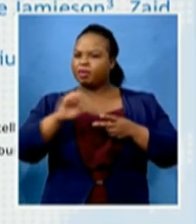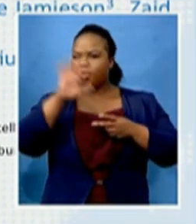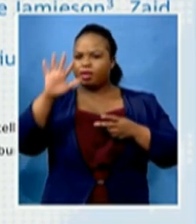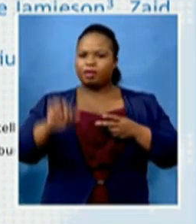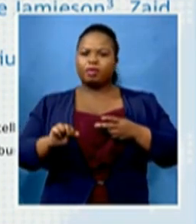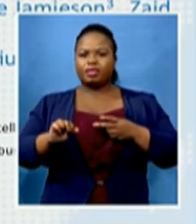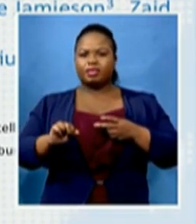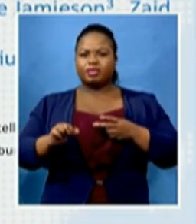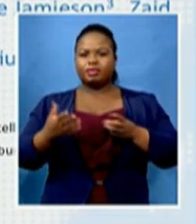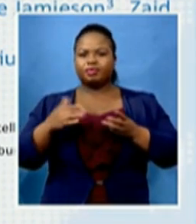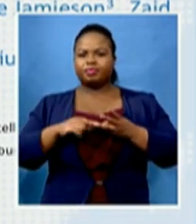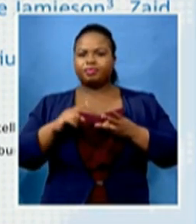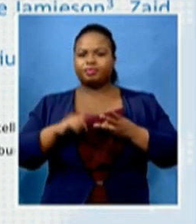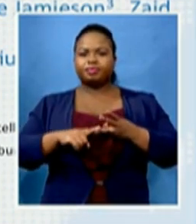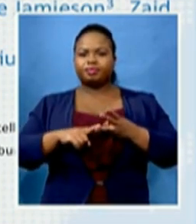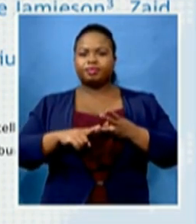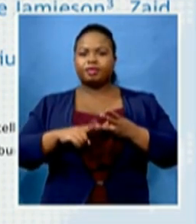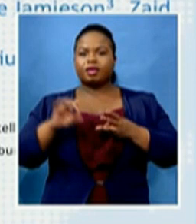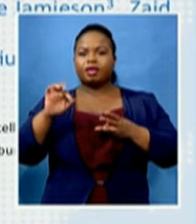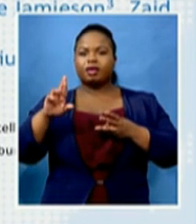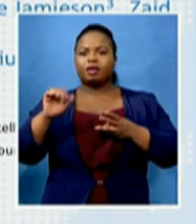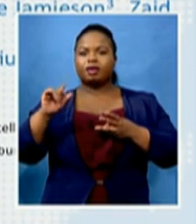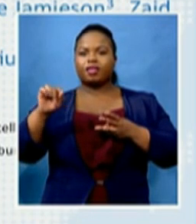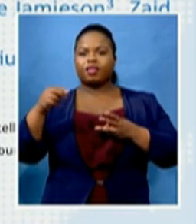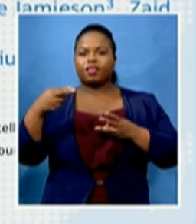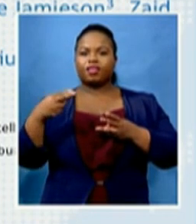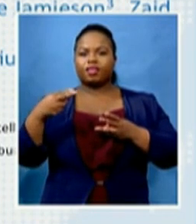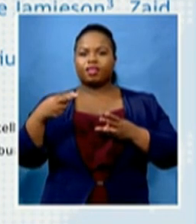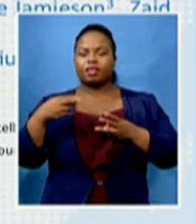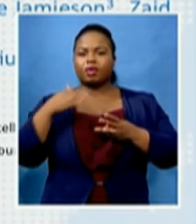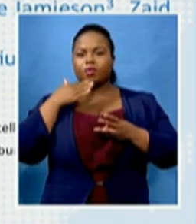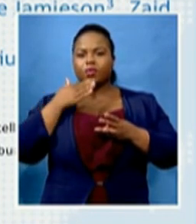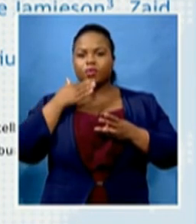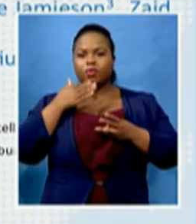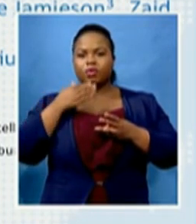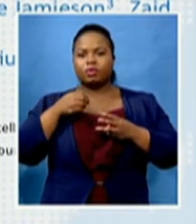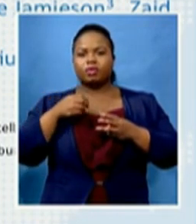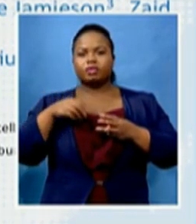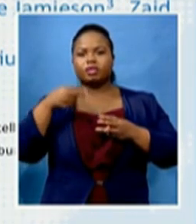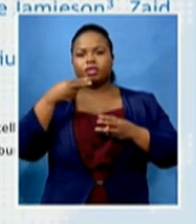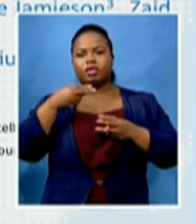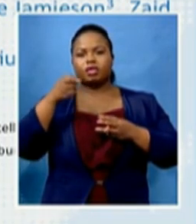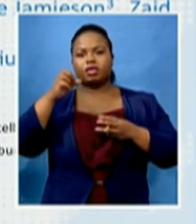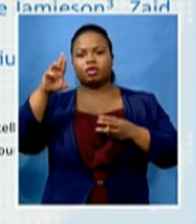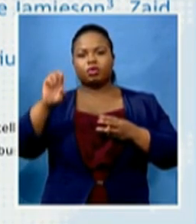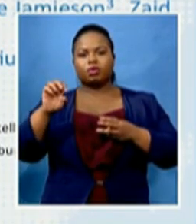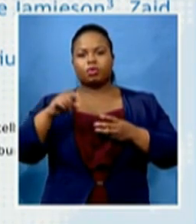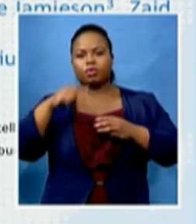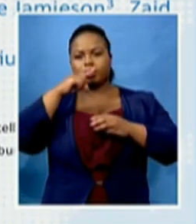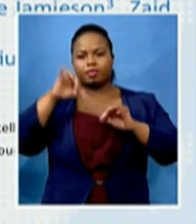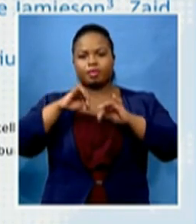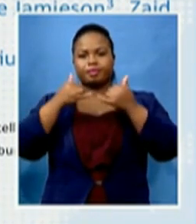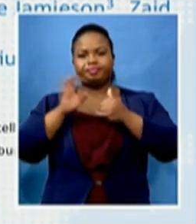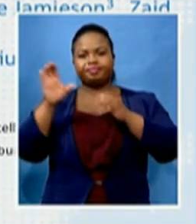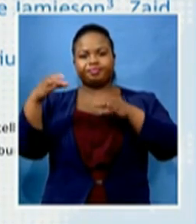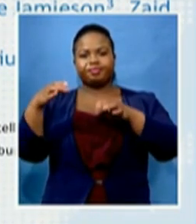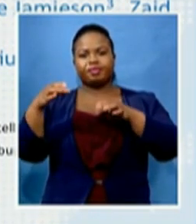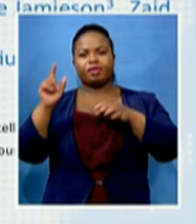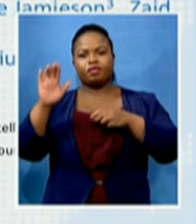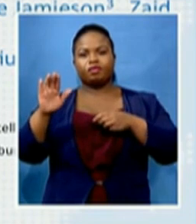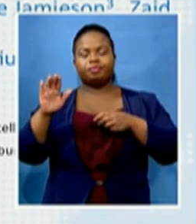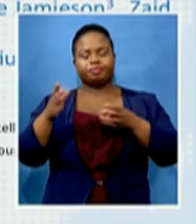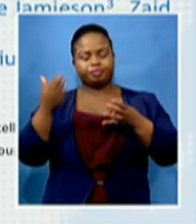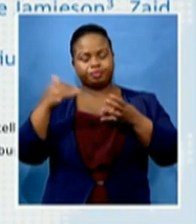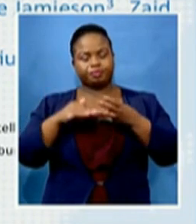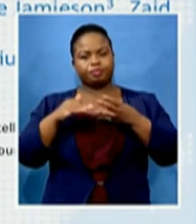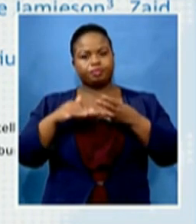who is at HERO, the Health Economics and Epidemiology Research Office at the University of Witwatersrand, and her